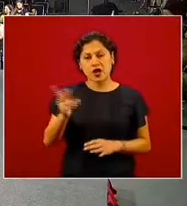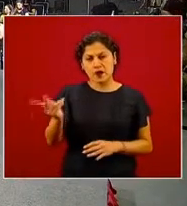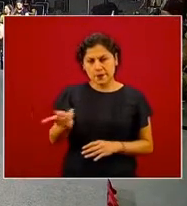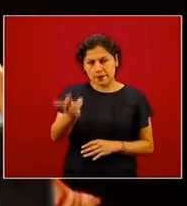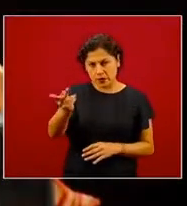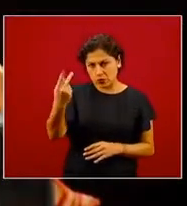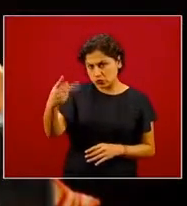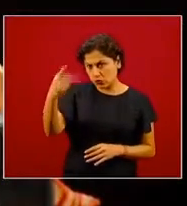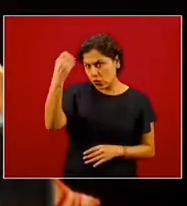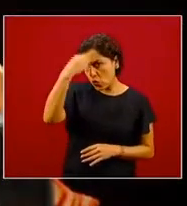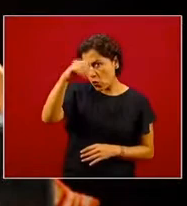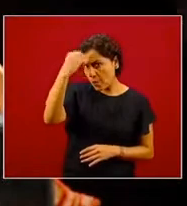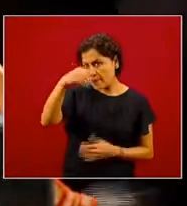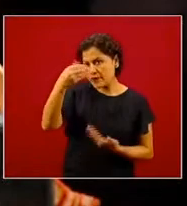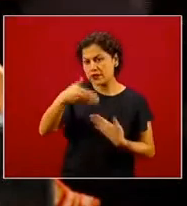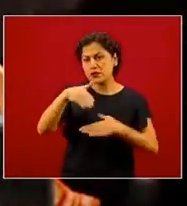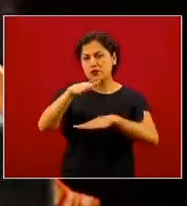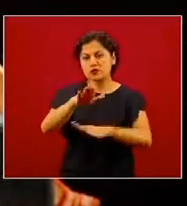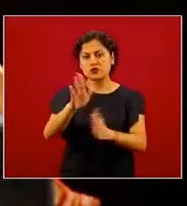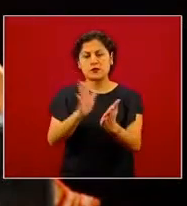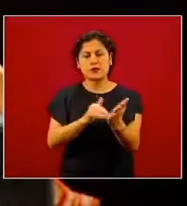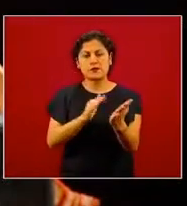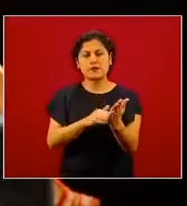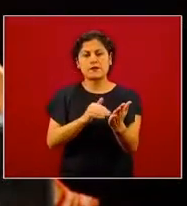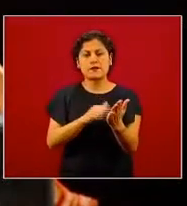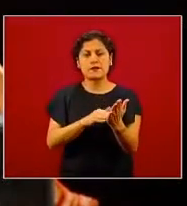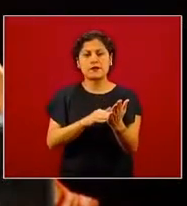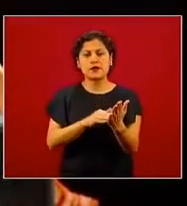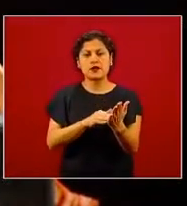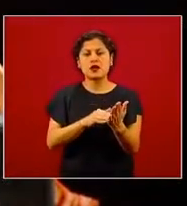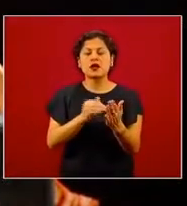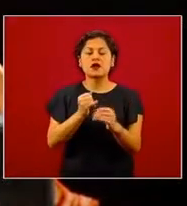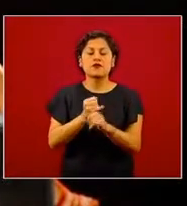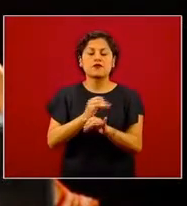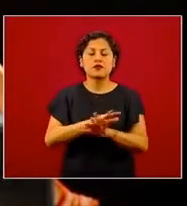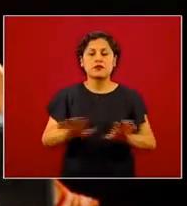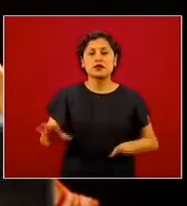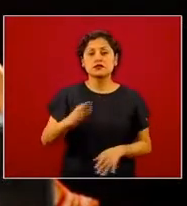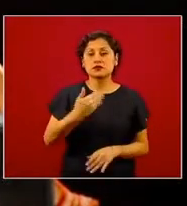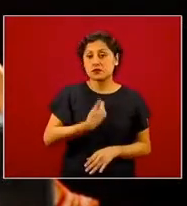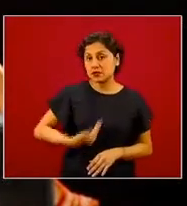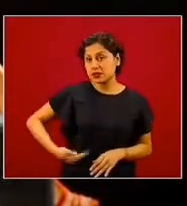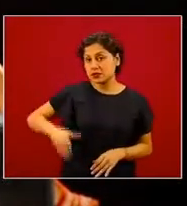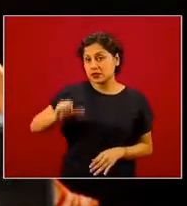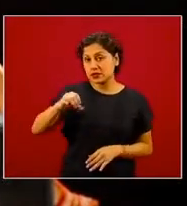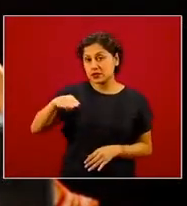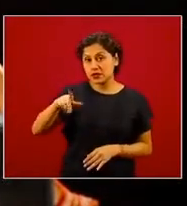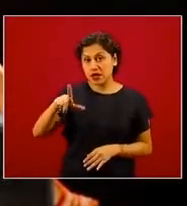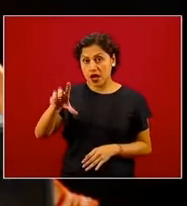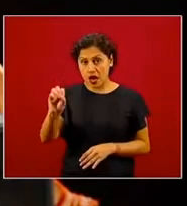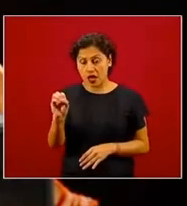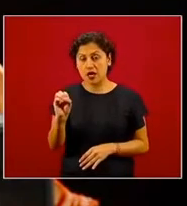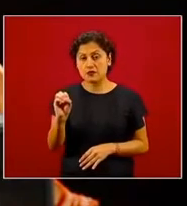What's your opinion about the document that the President López Obrador just announced?